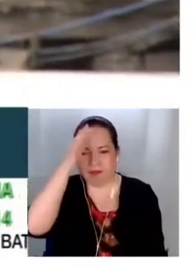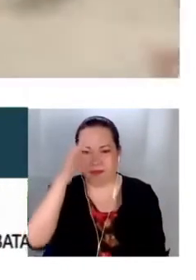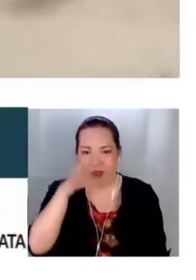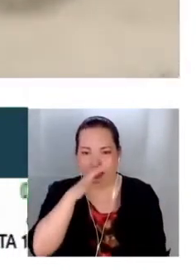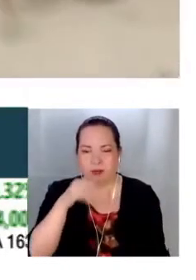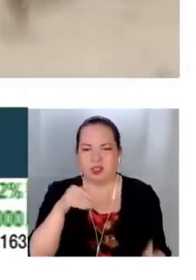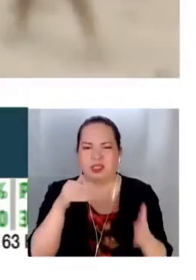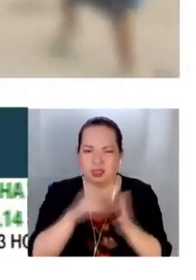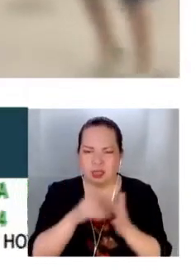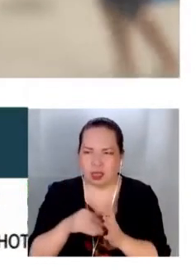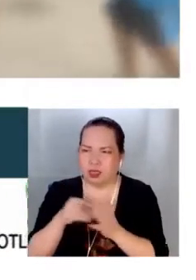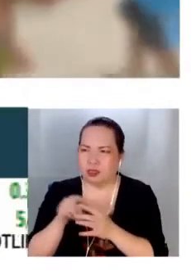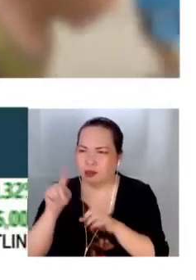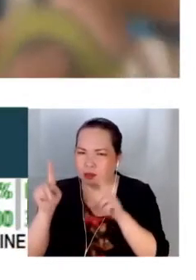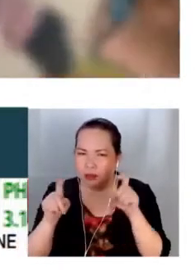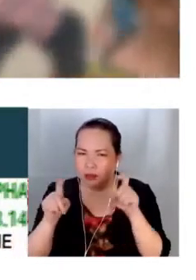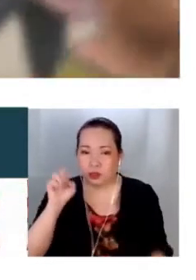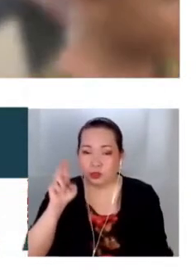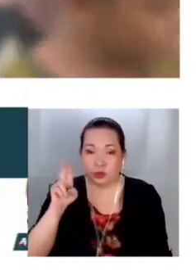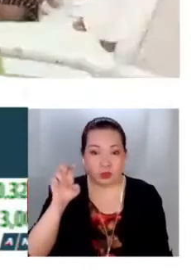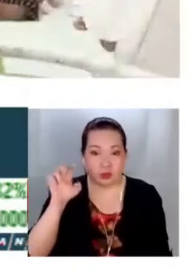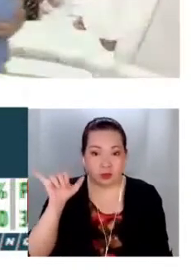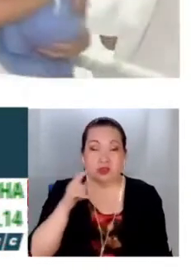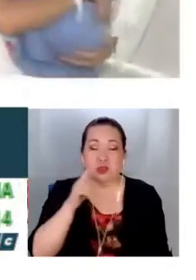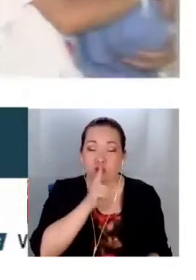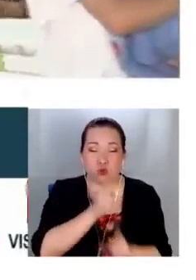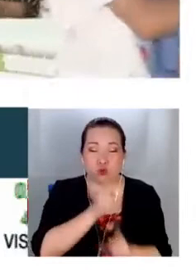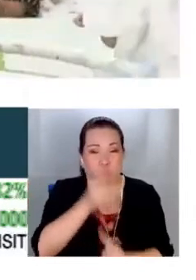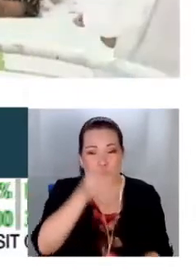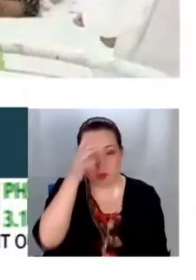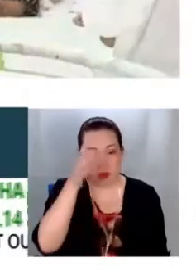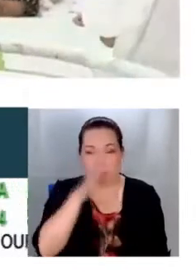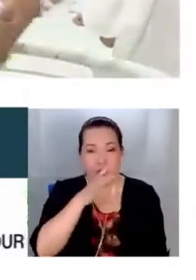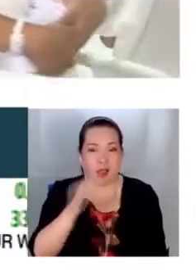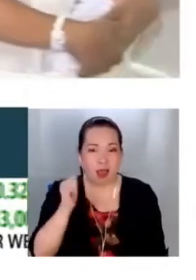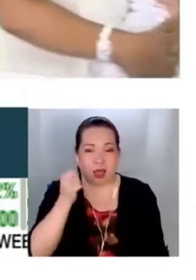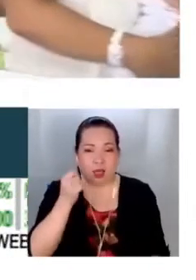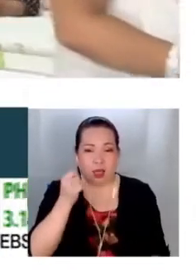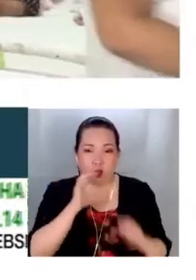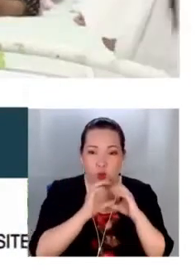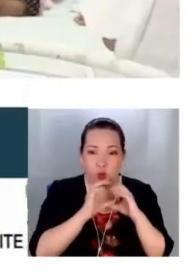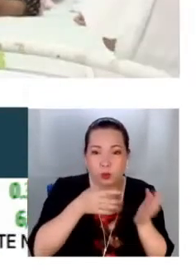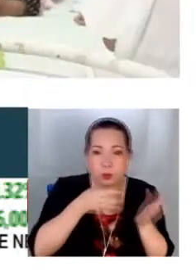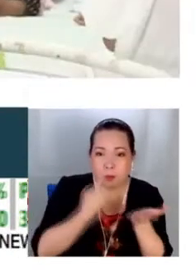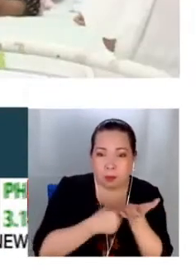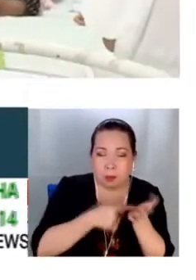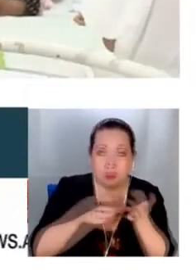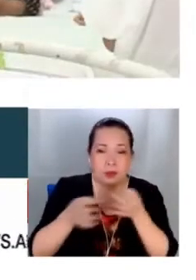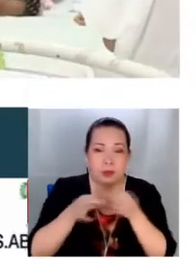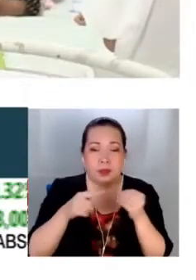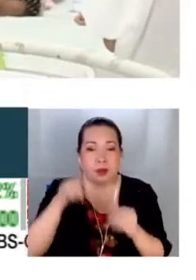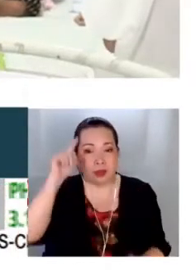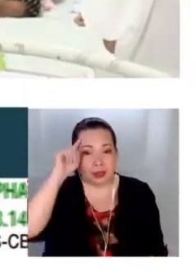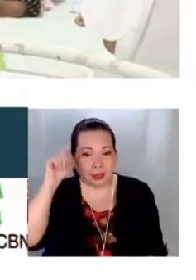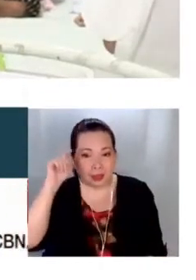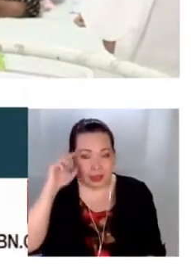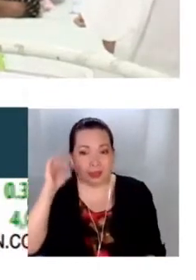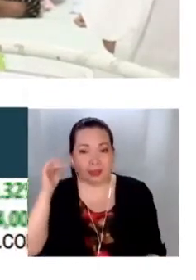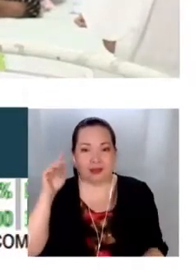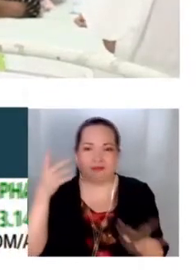survey have shown that parents are reluctant to talk about sex and sexuality with their